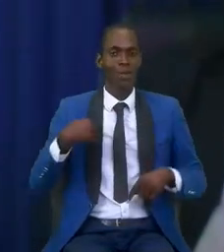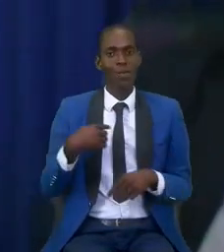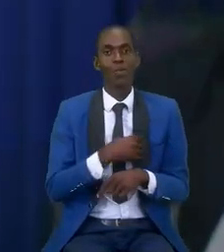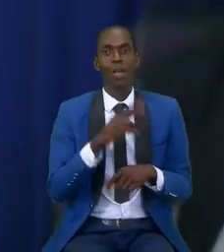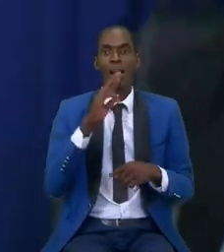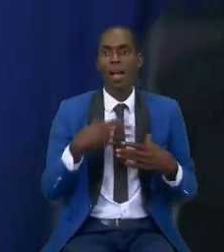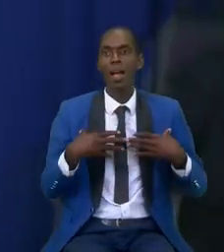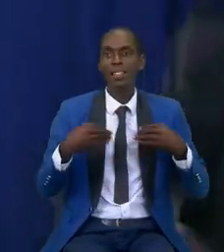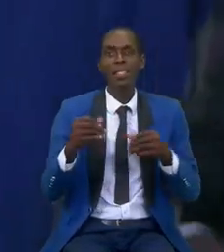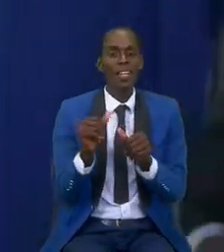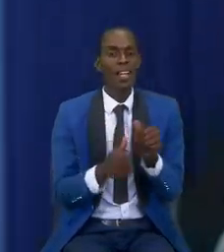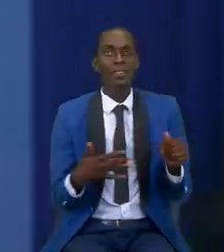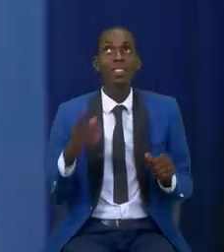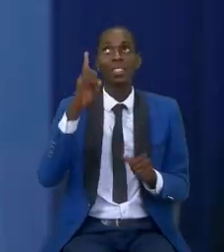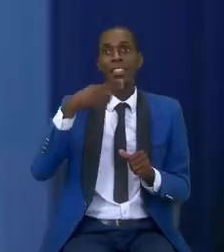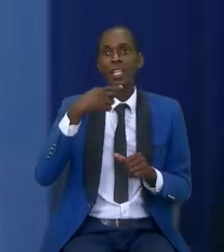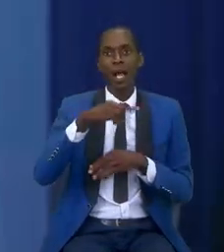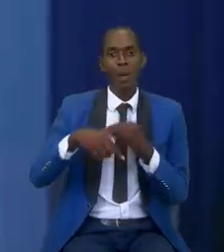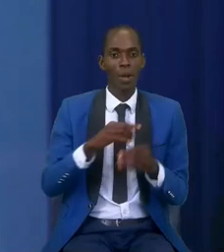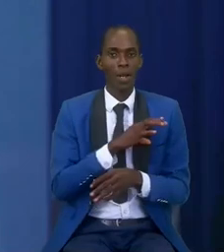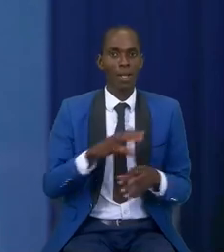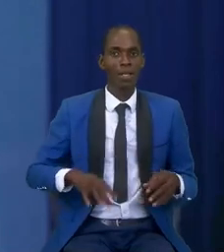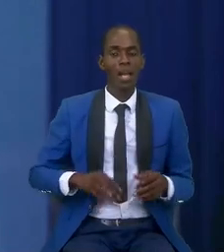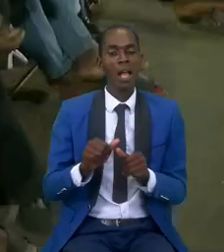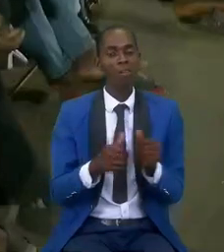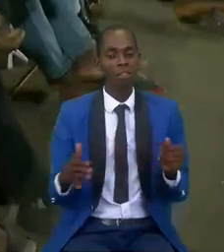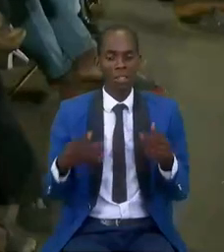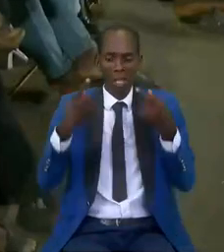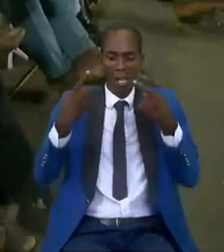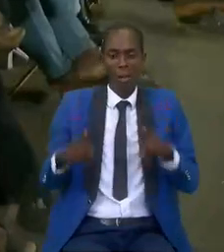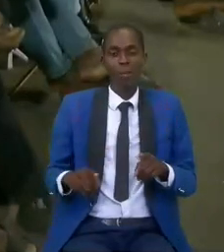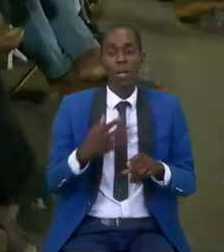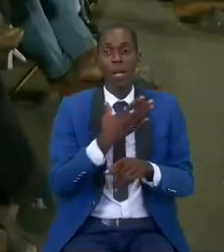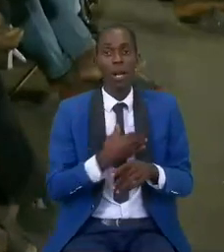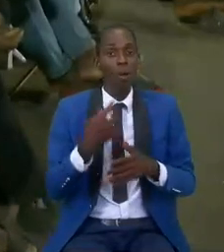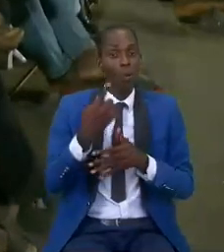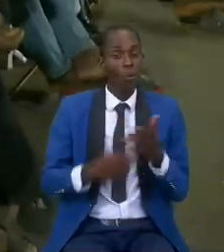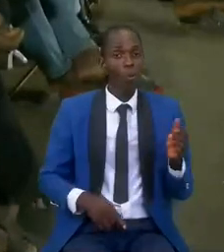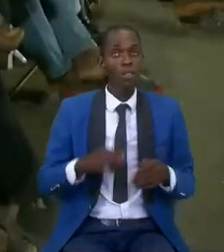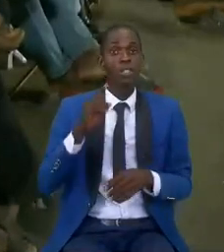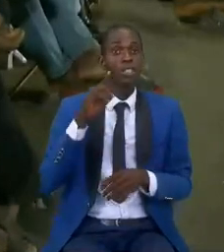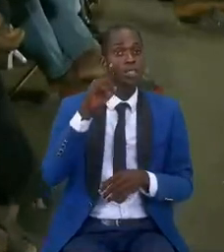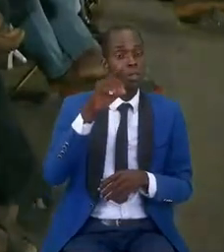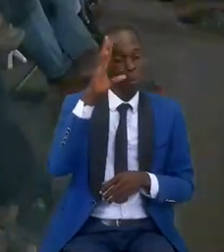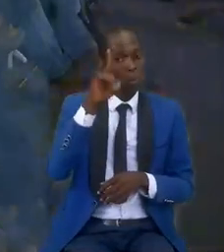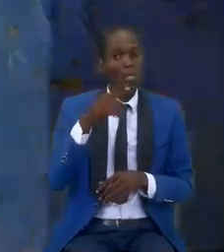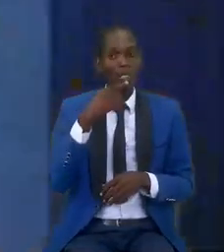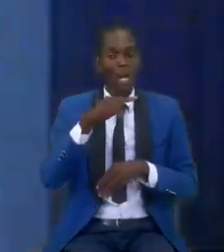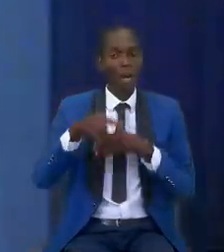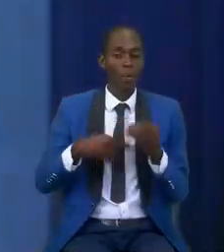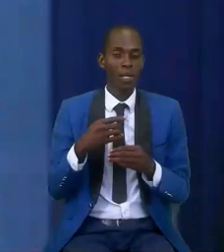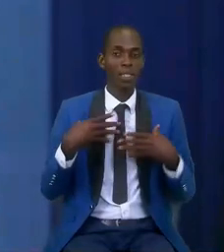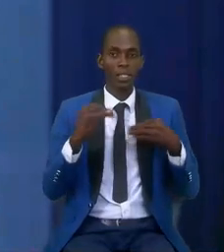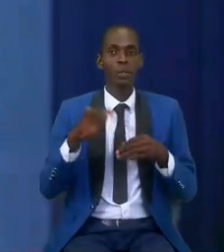and what he has said about healing it must come true in your life your sickness must be taken away